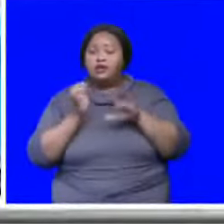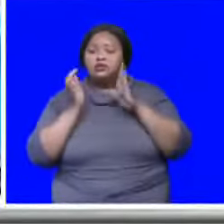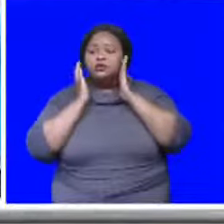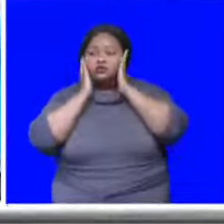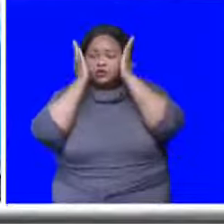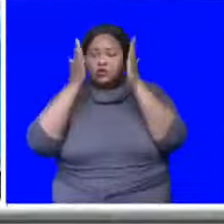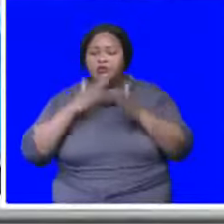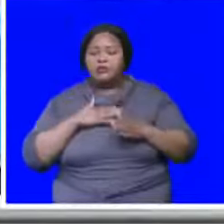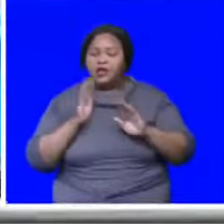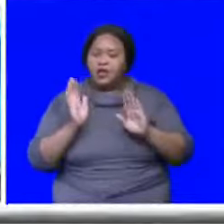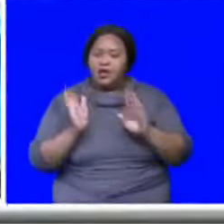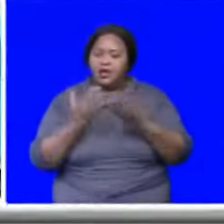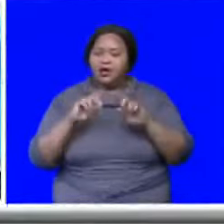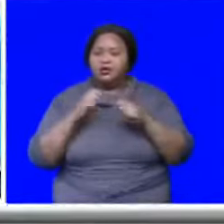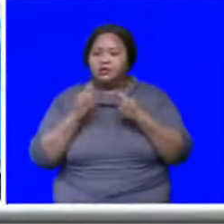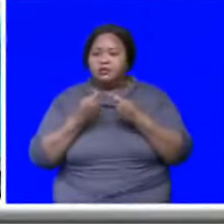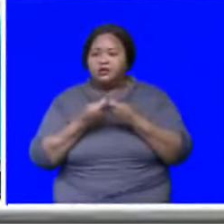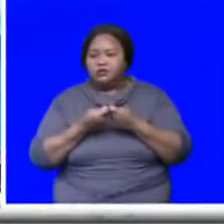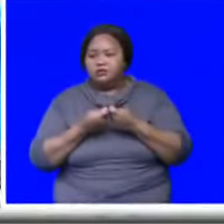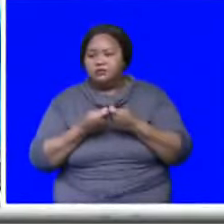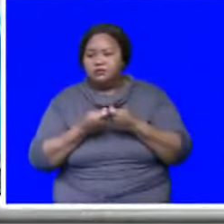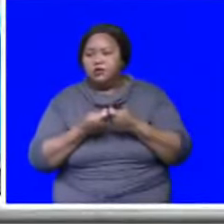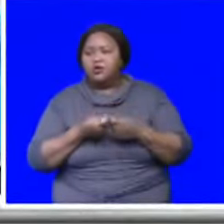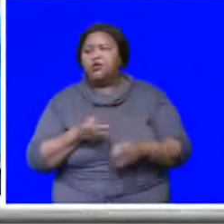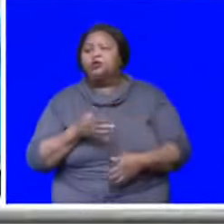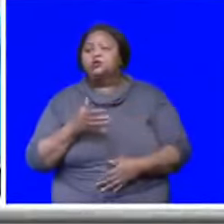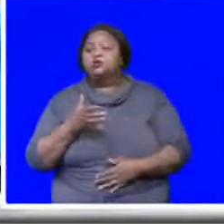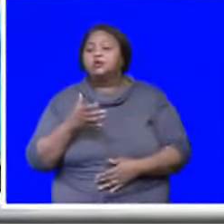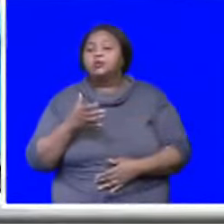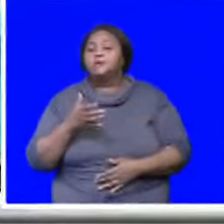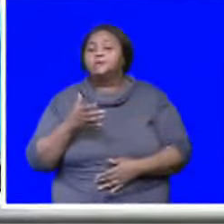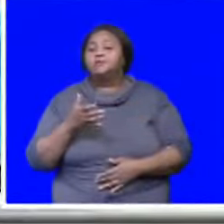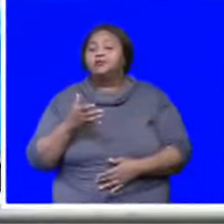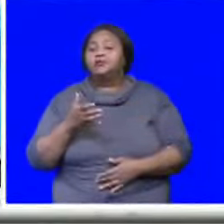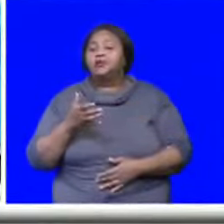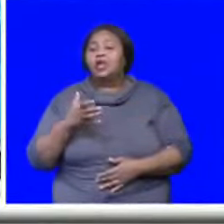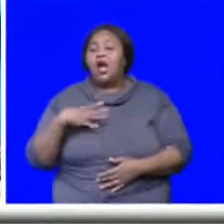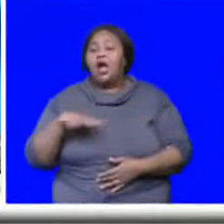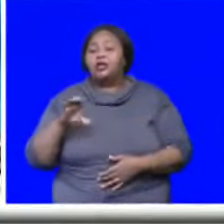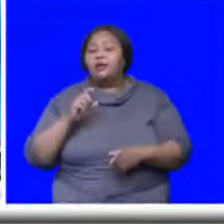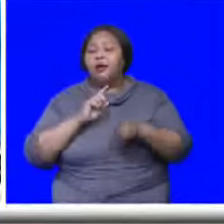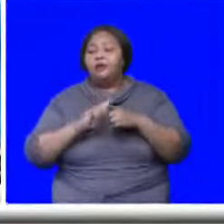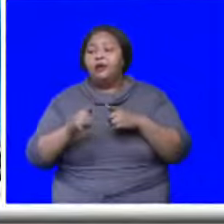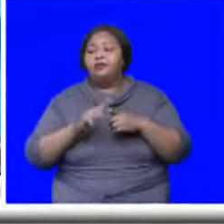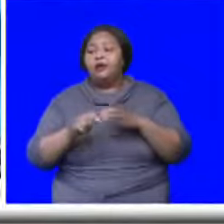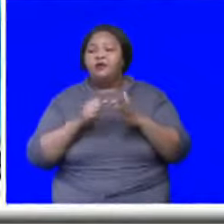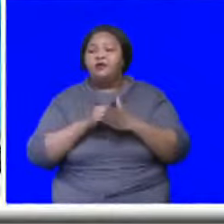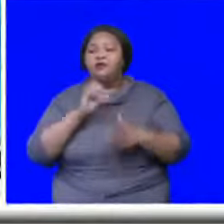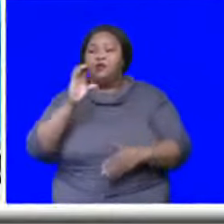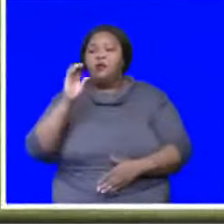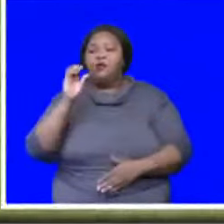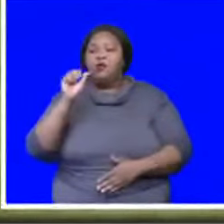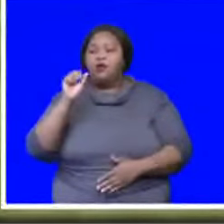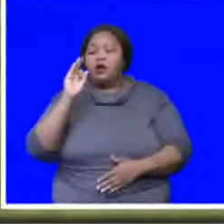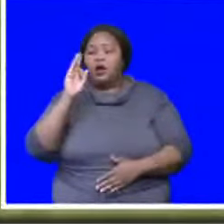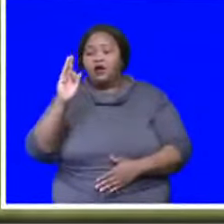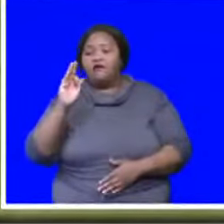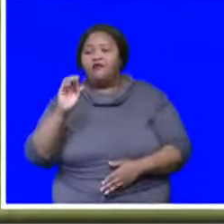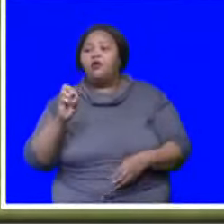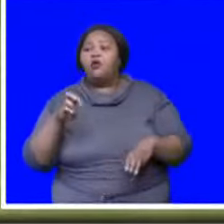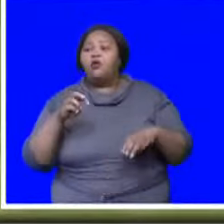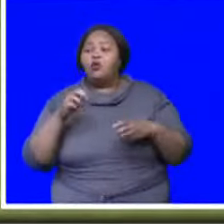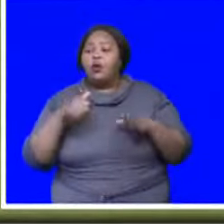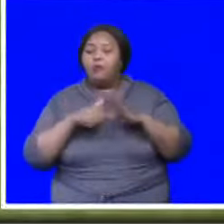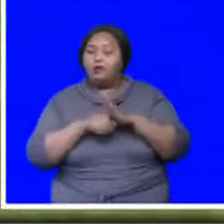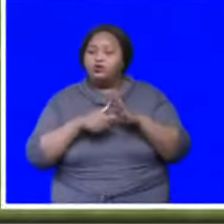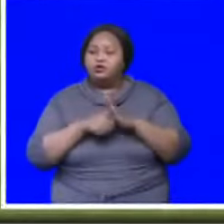nje most of the players bedlala iCAF, yabo kubalekile ukuthi mawudlala iCAF uhlangane nabanye abadlali, uthathe ama contact,